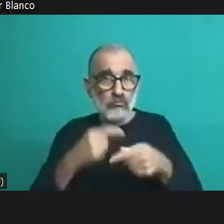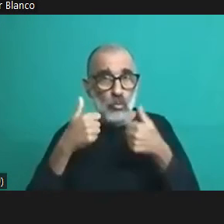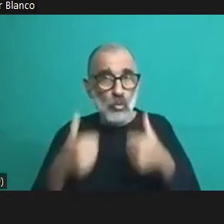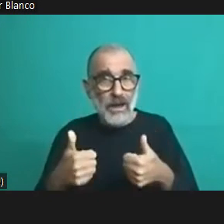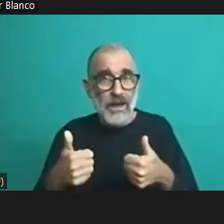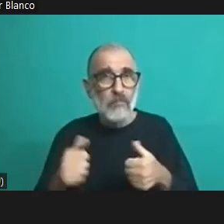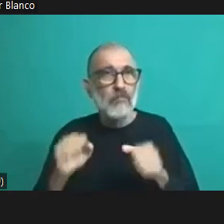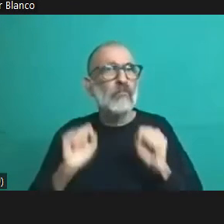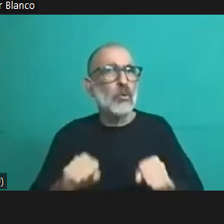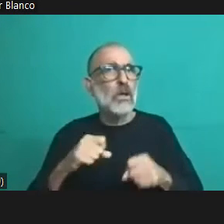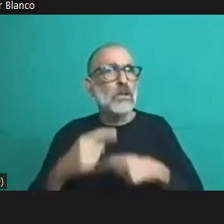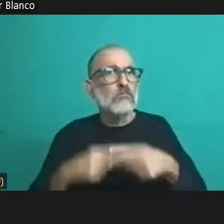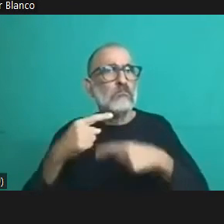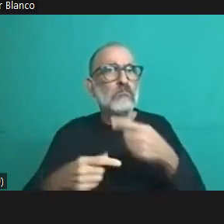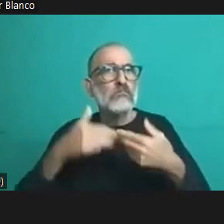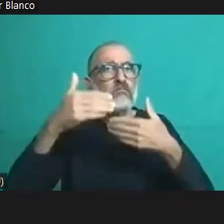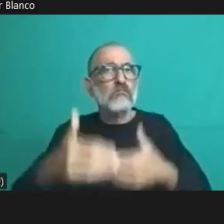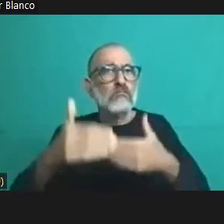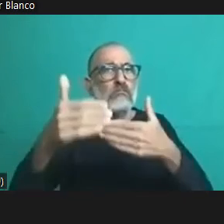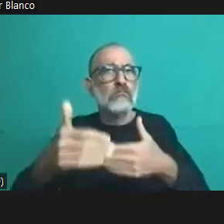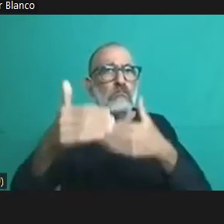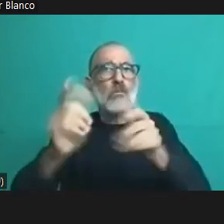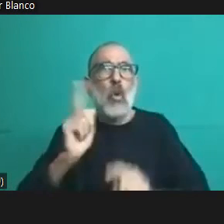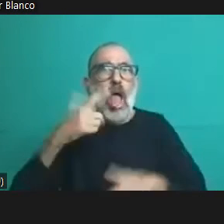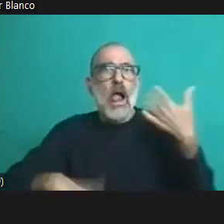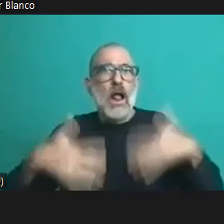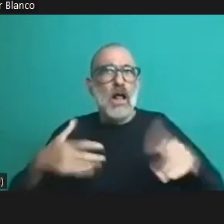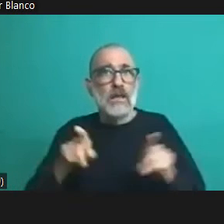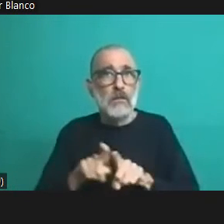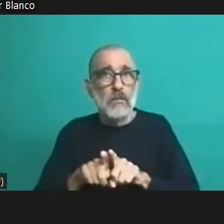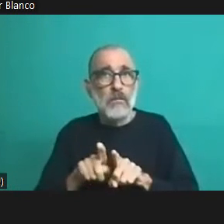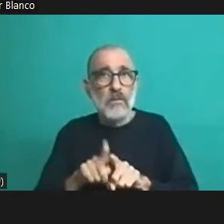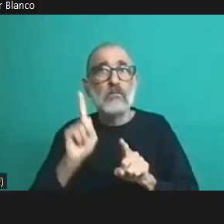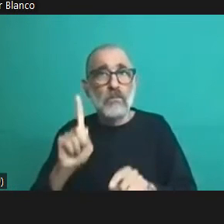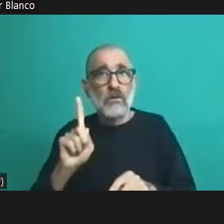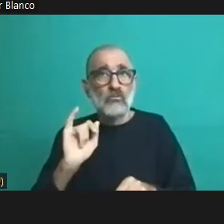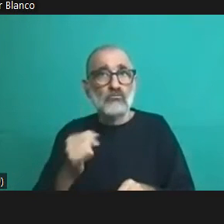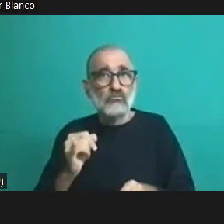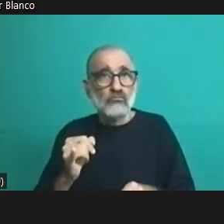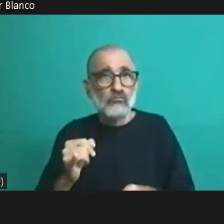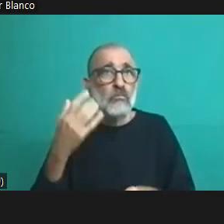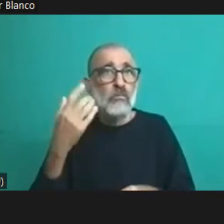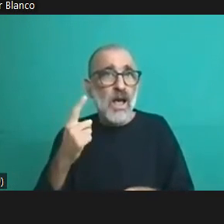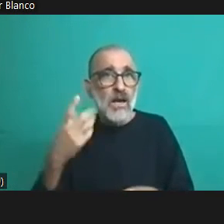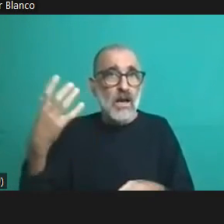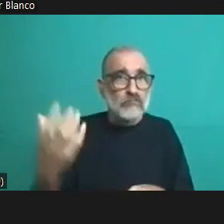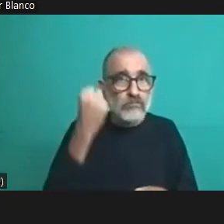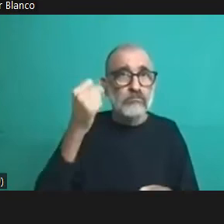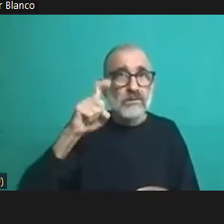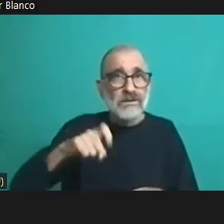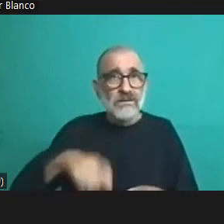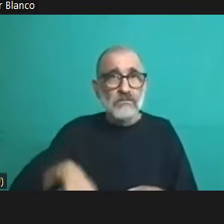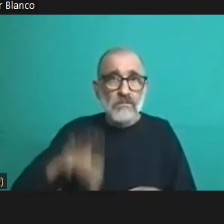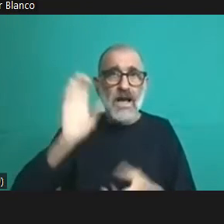our emergency teams by standardizing hand hygiene. Hand hygiene is not